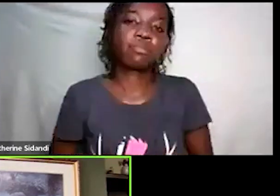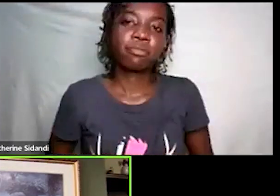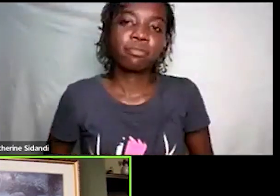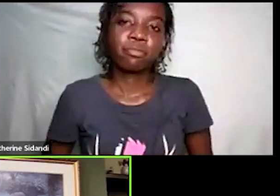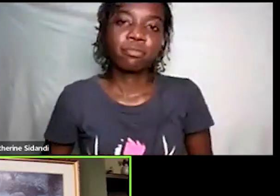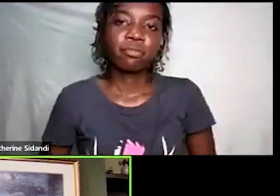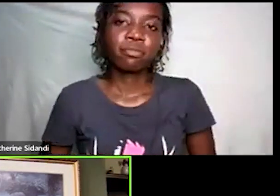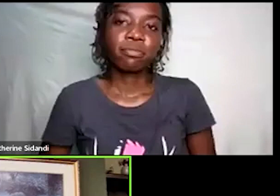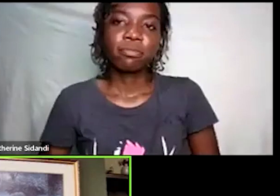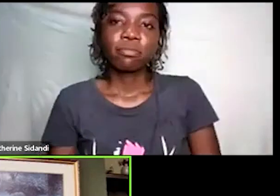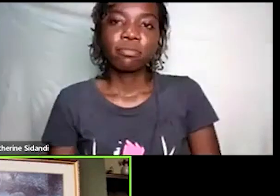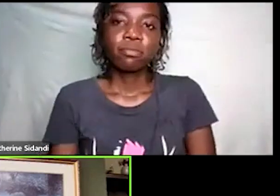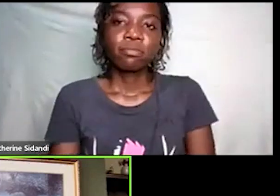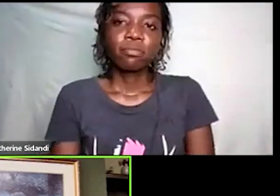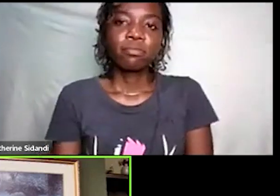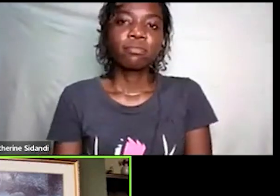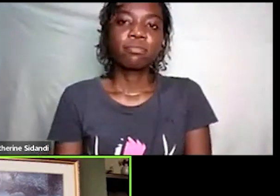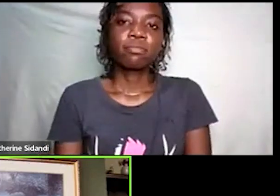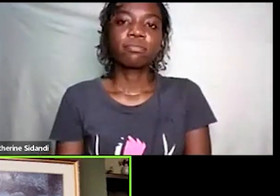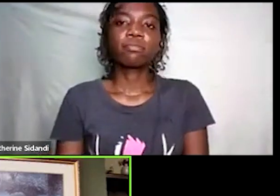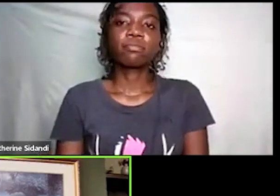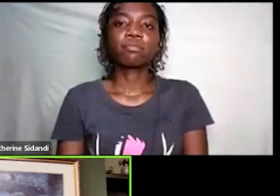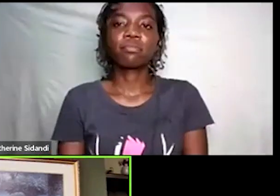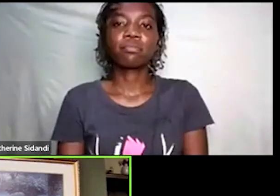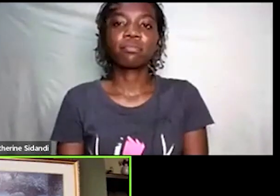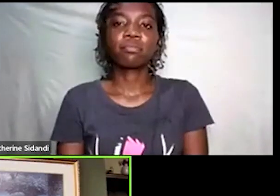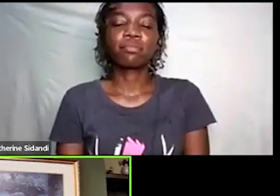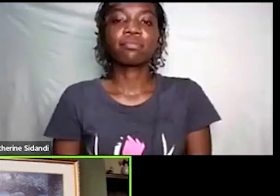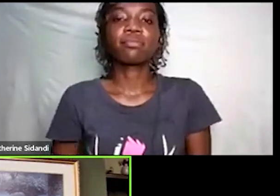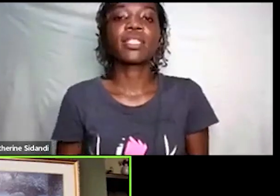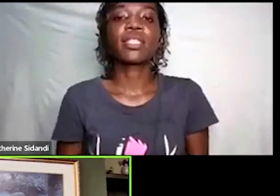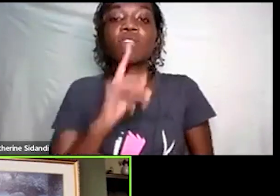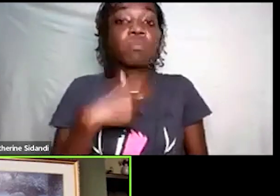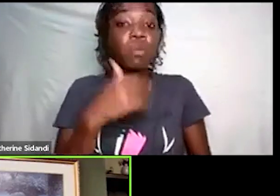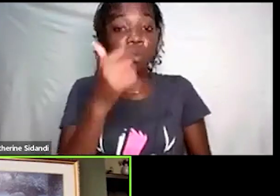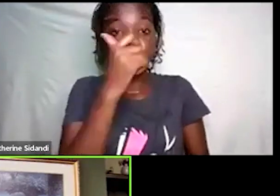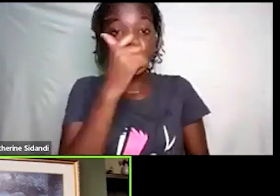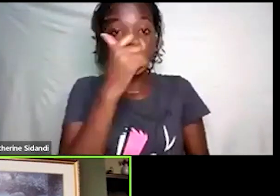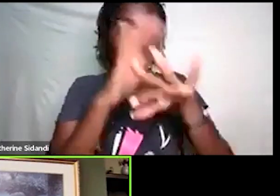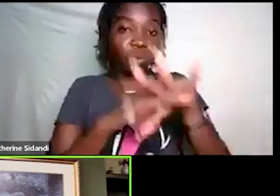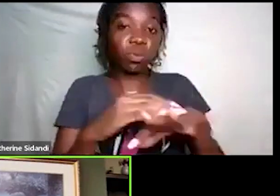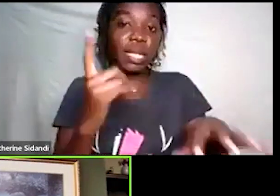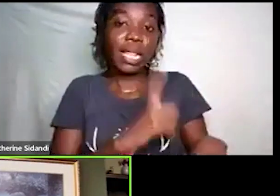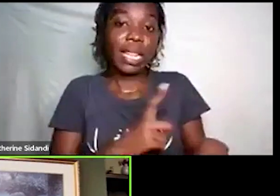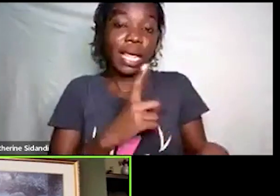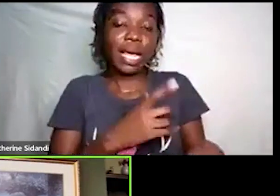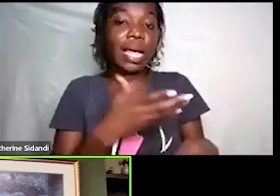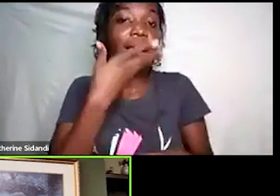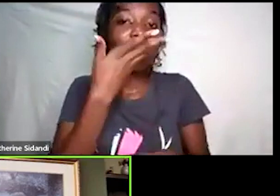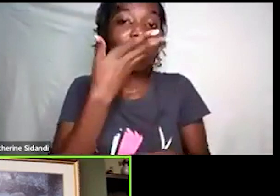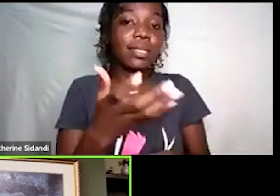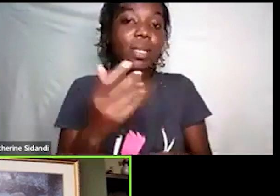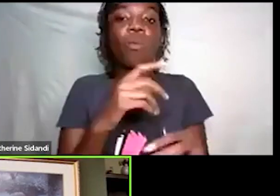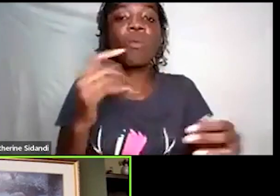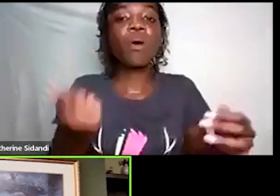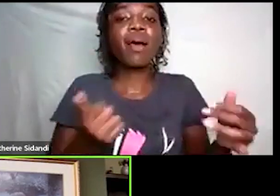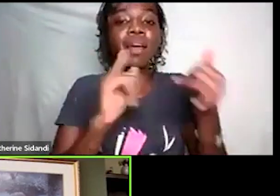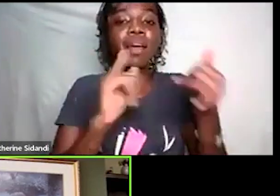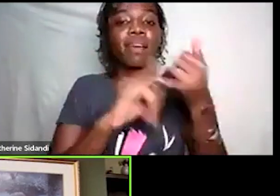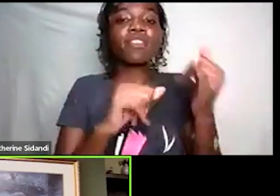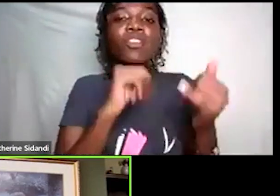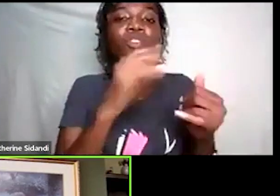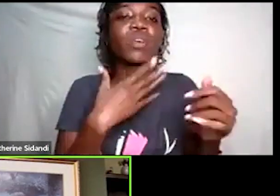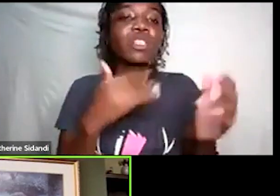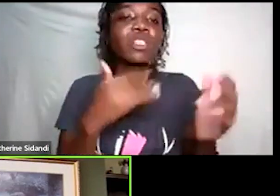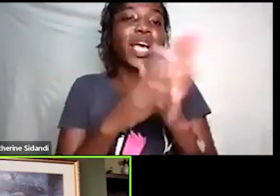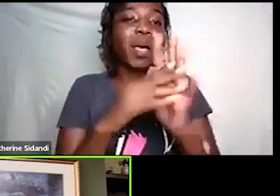Correct. Yeah. Yeah. And I wish you good luck with answering your wife. We don't want to be the advocates there because you were not there when